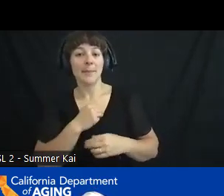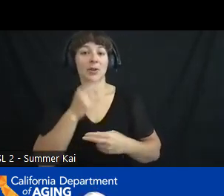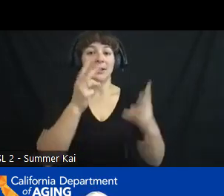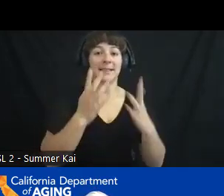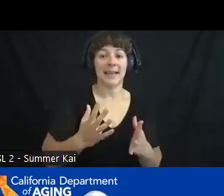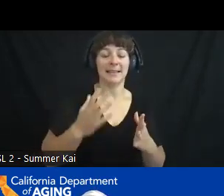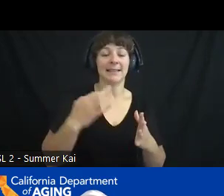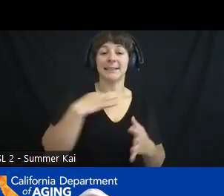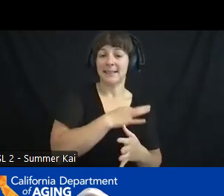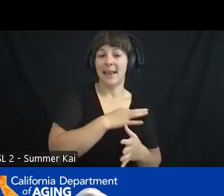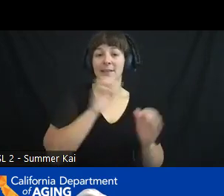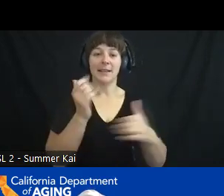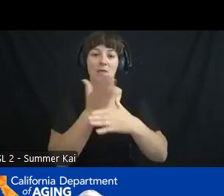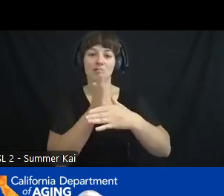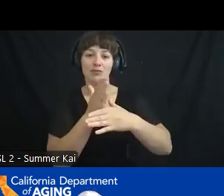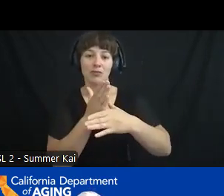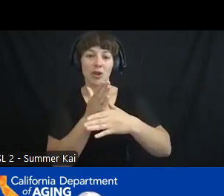to share out